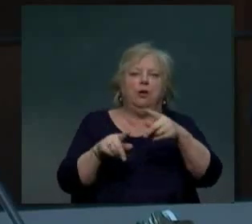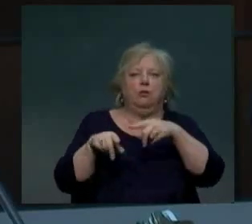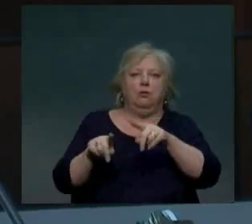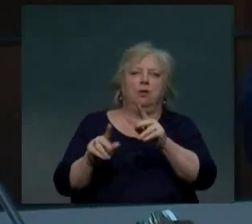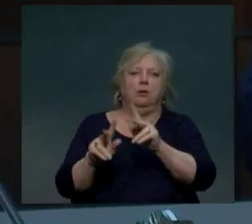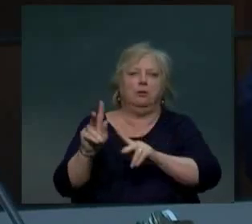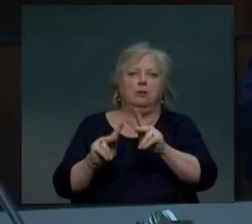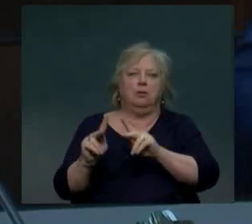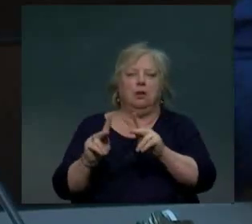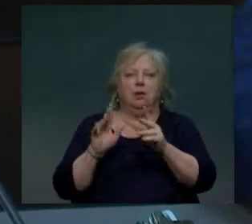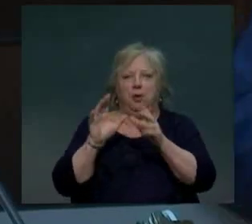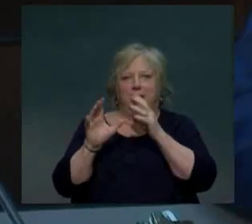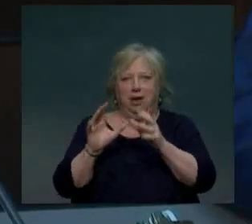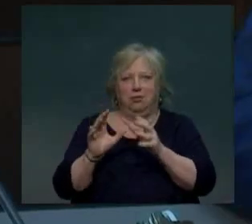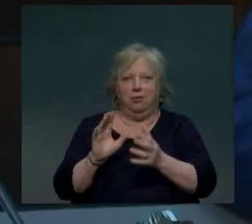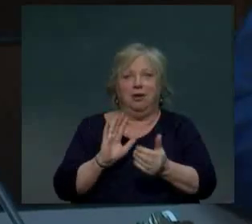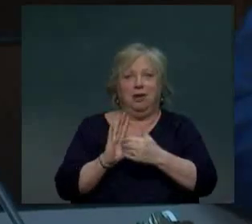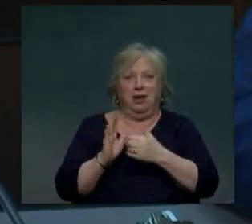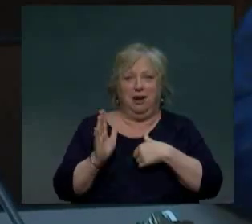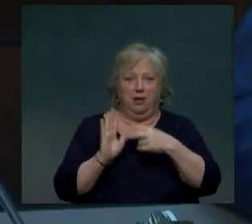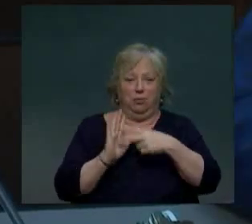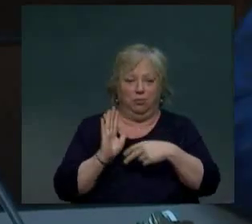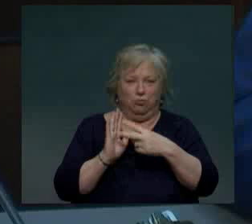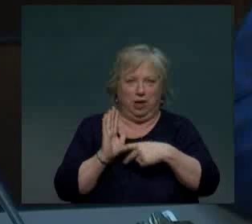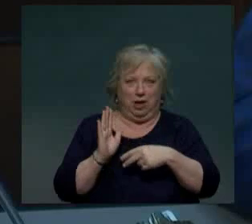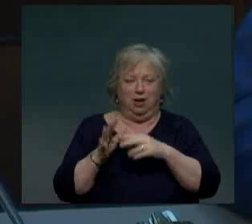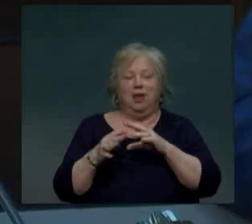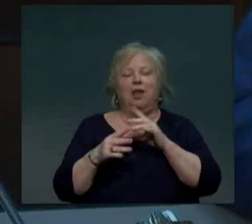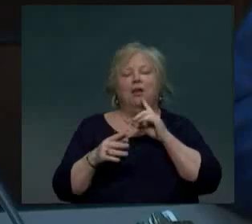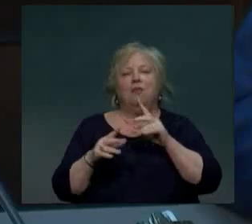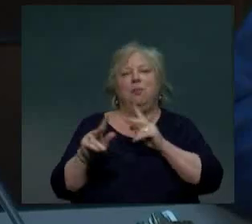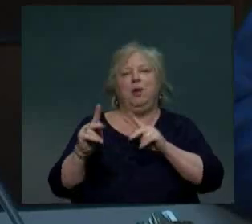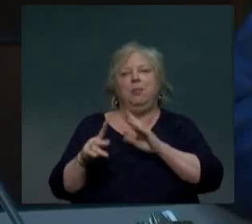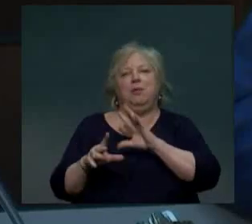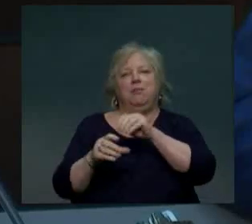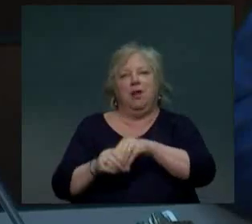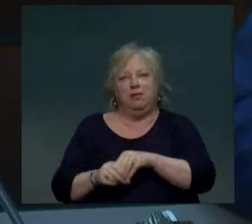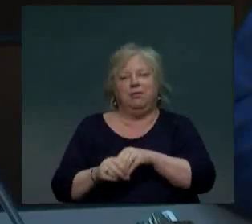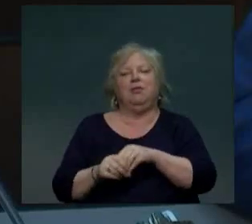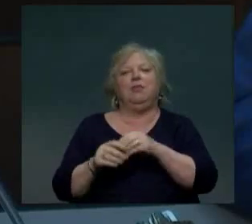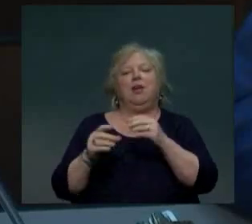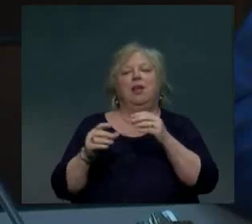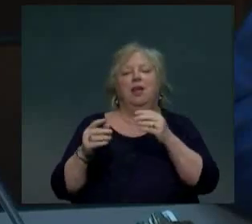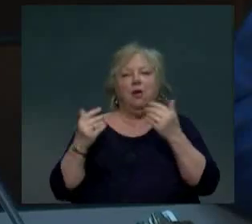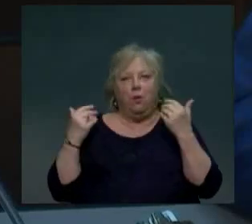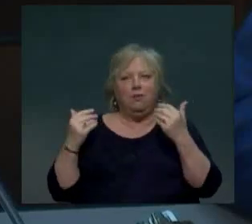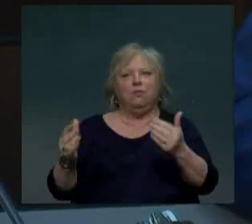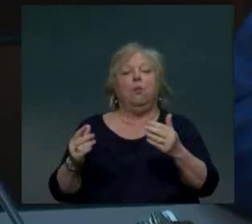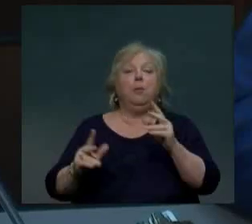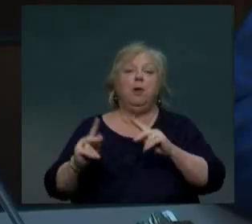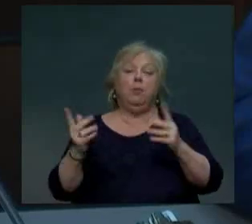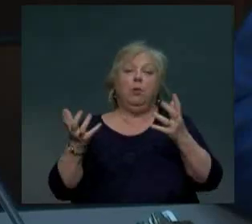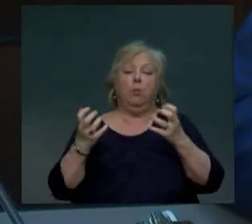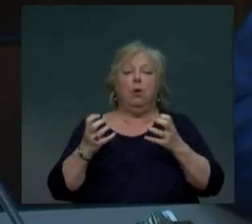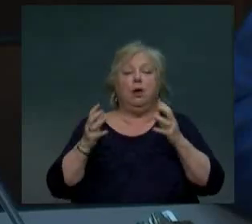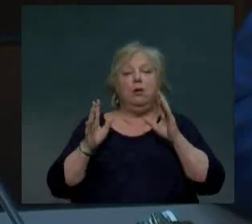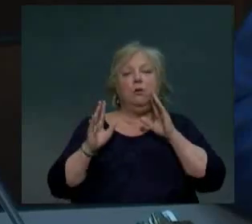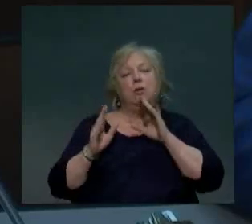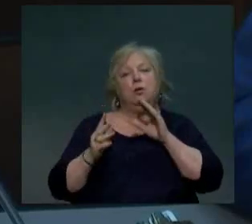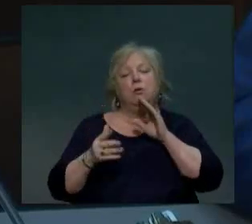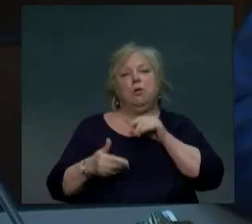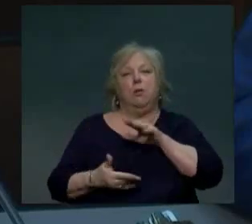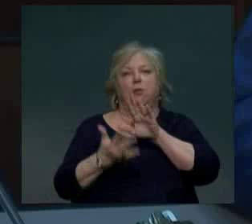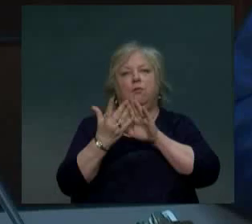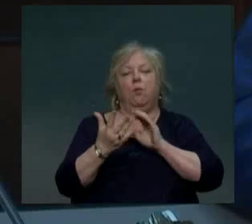communication. I'll read again. In regards to the citizens' participation at the board meetings going forward, persons wishing to address the city board during